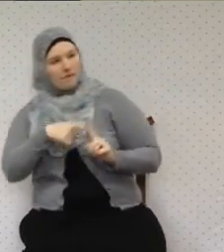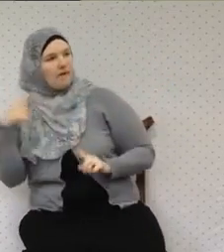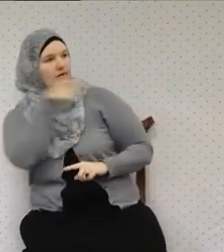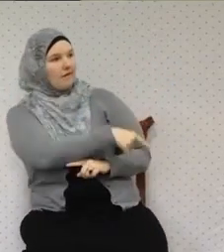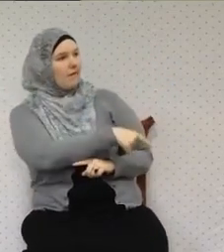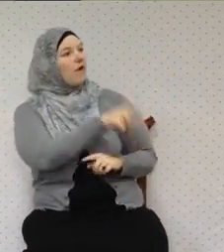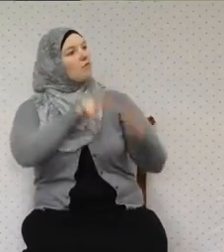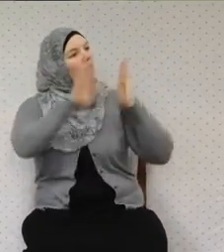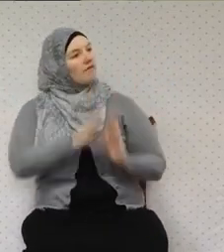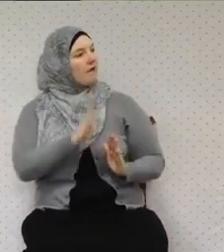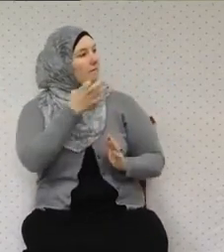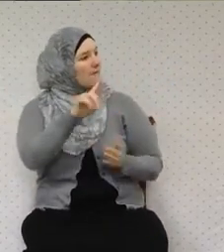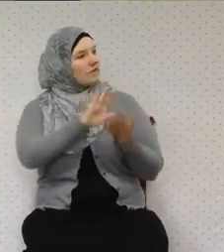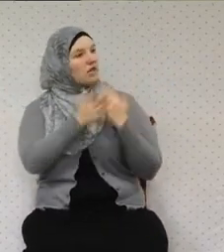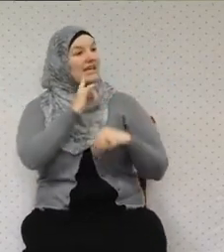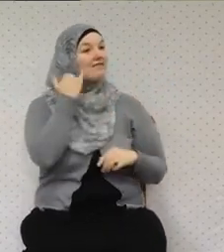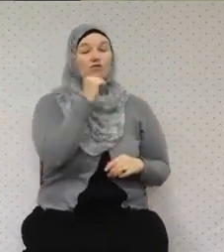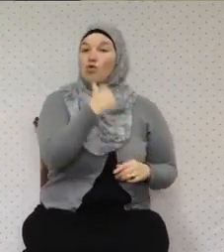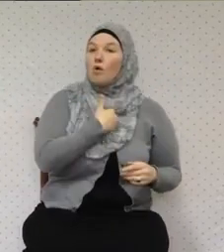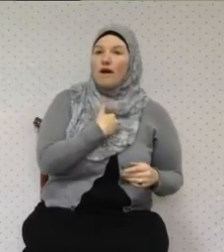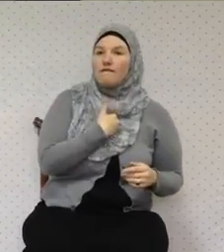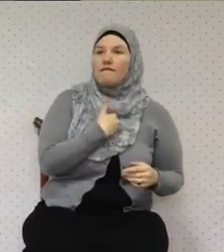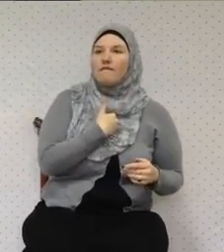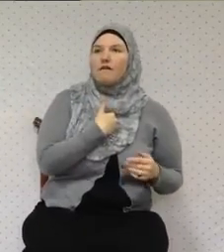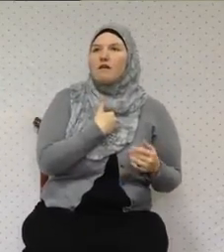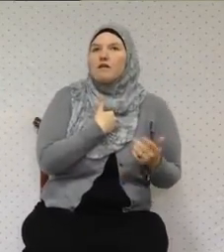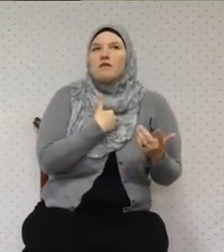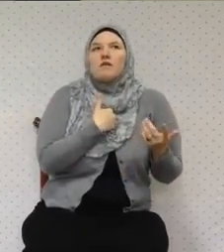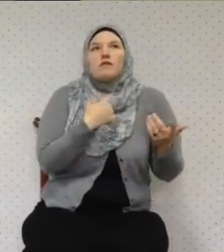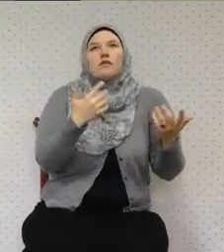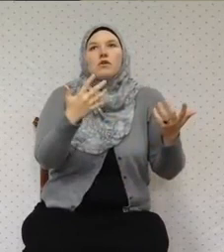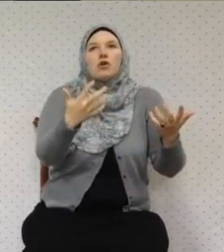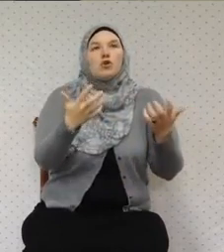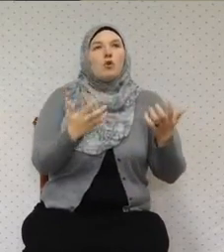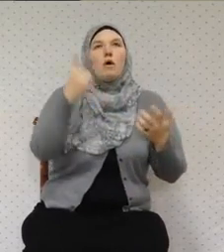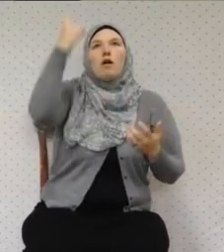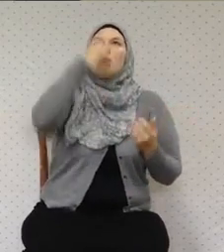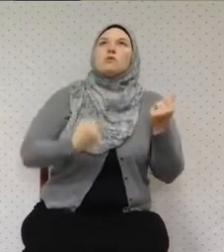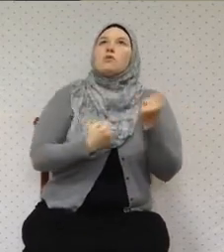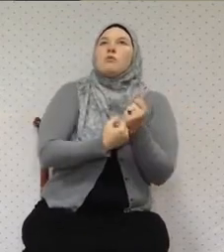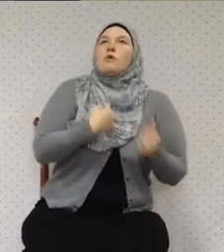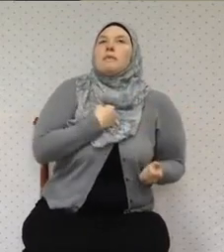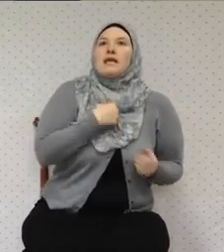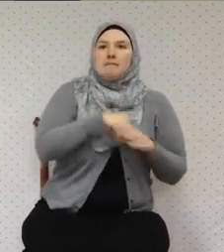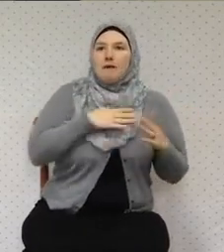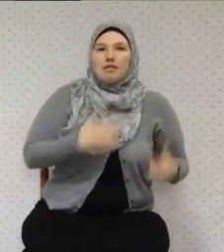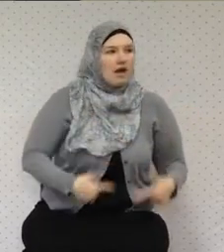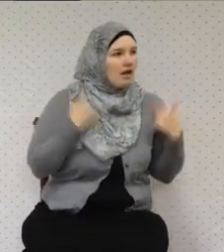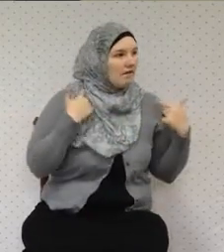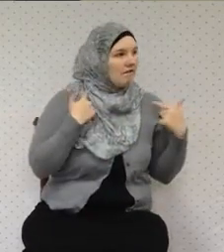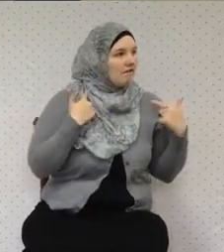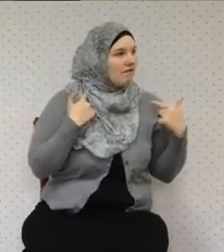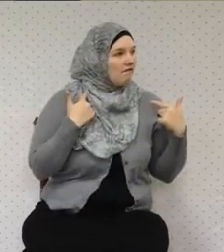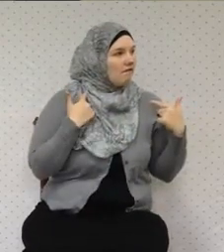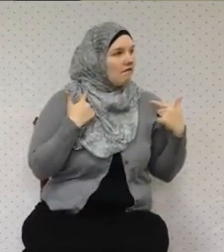wasallam is telling us, if you don't have the sense of the presence of Allah in your life, you